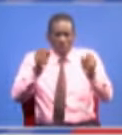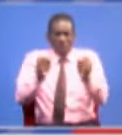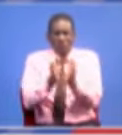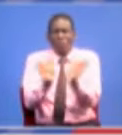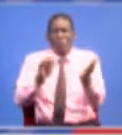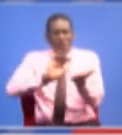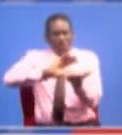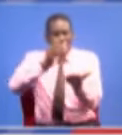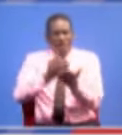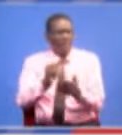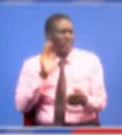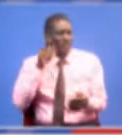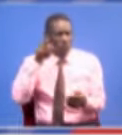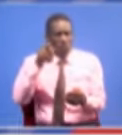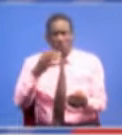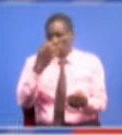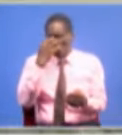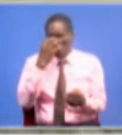Hebu tumsikize.